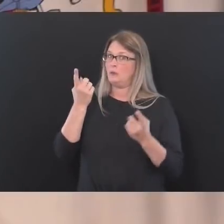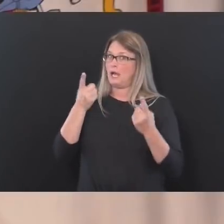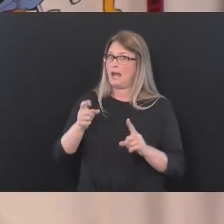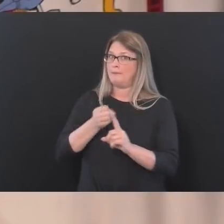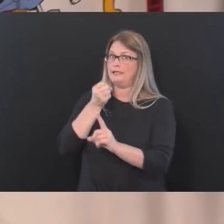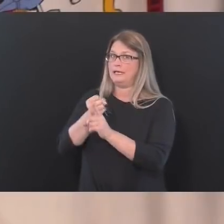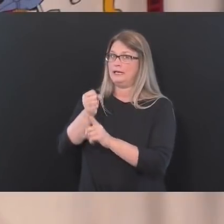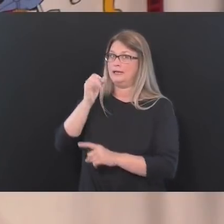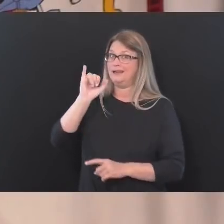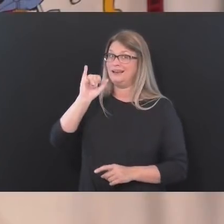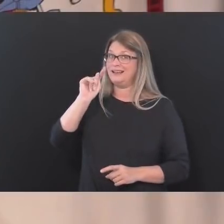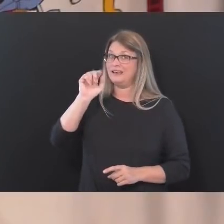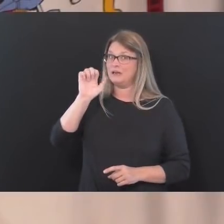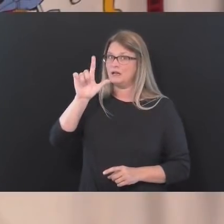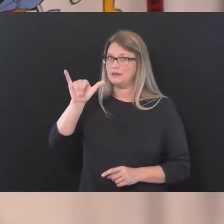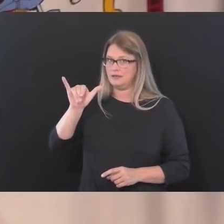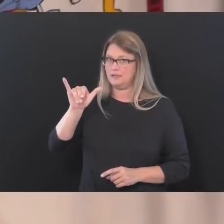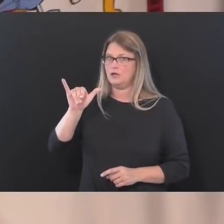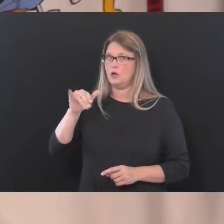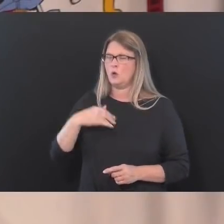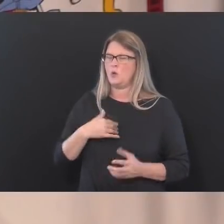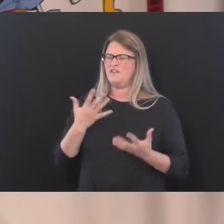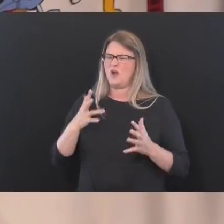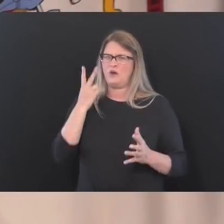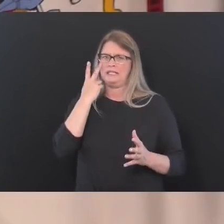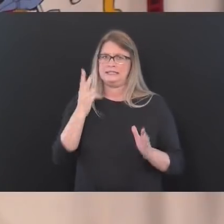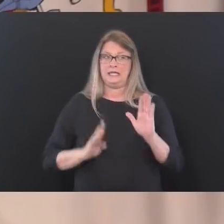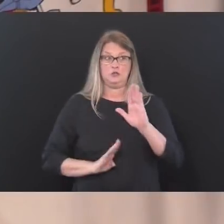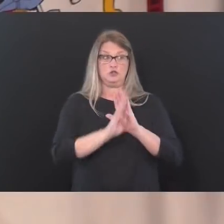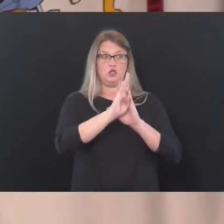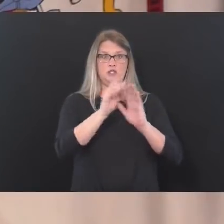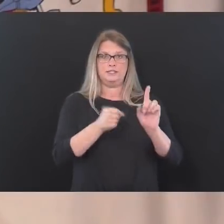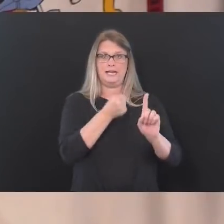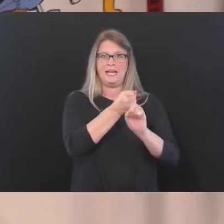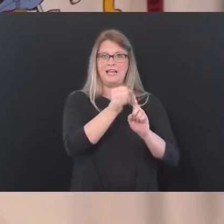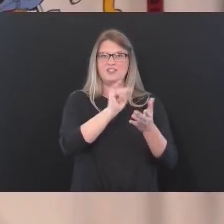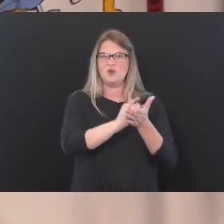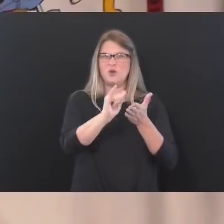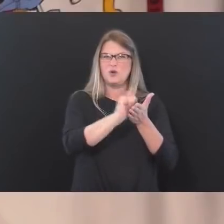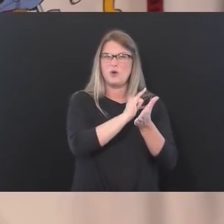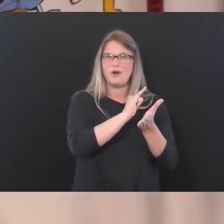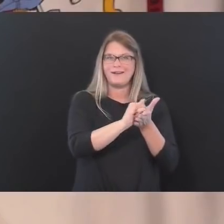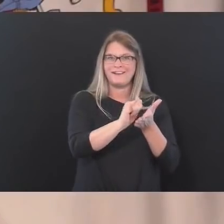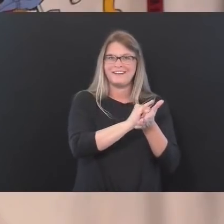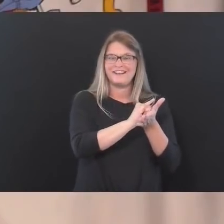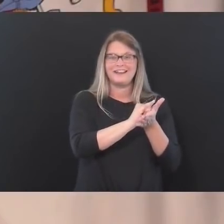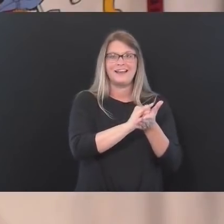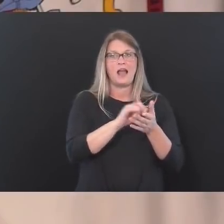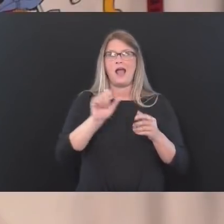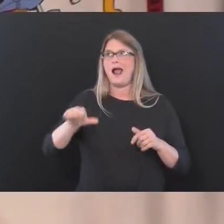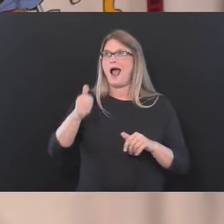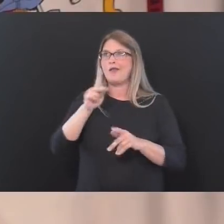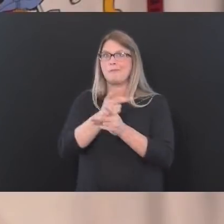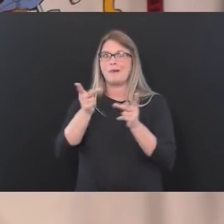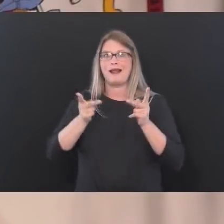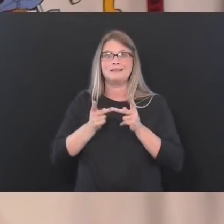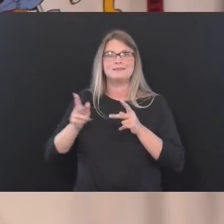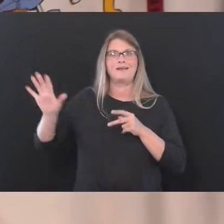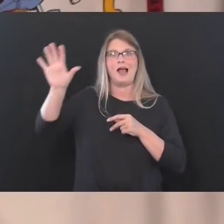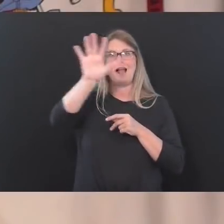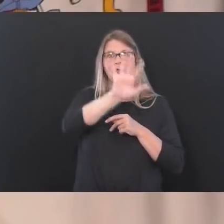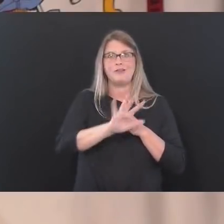And we've seen what the surge can do in New York and other places across this country. You know, whether big